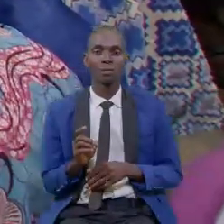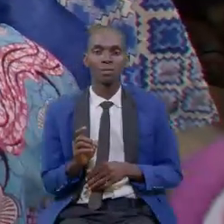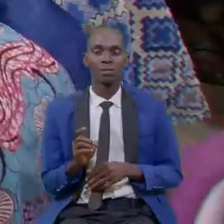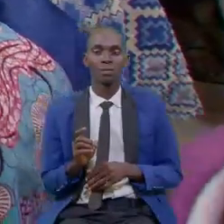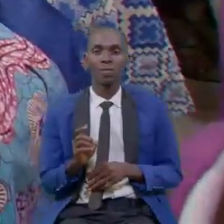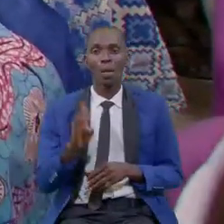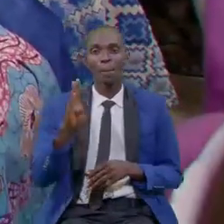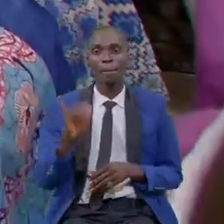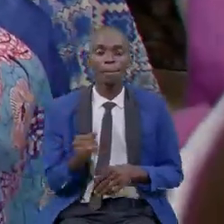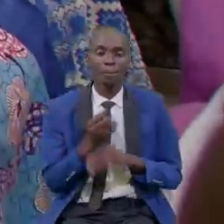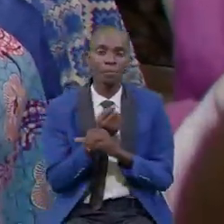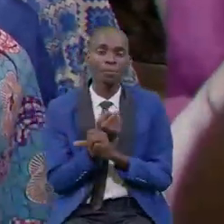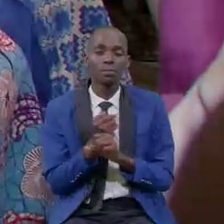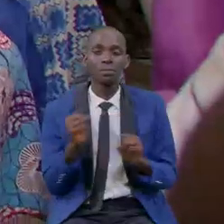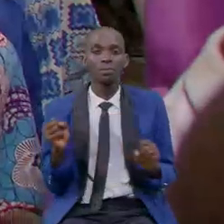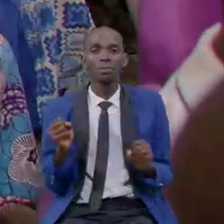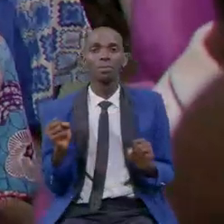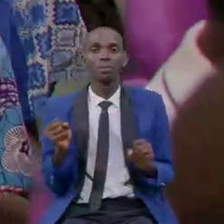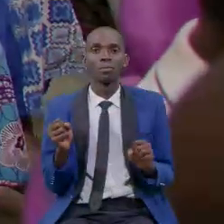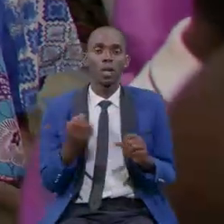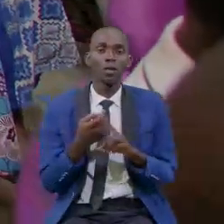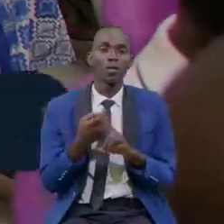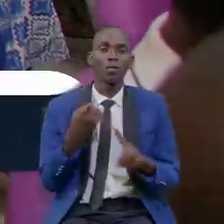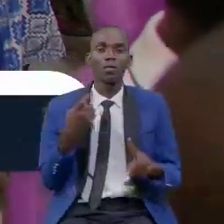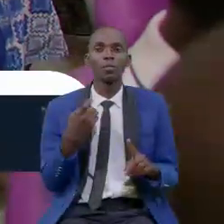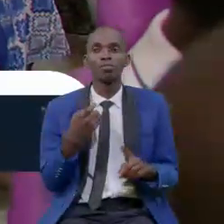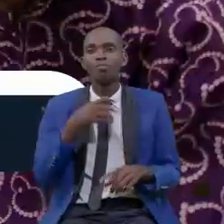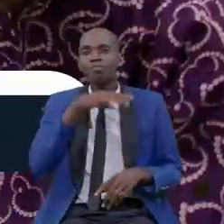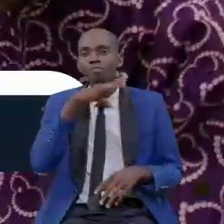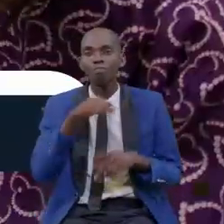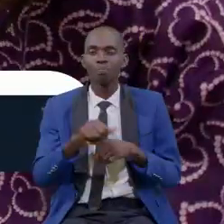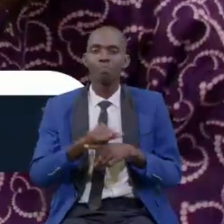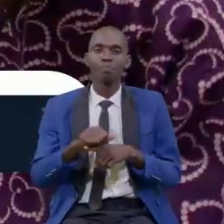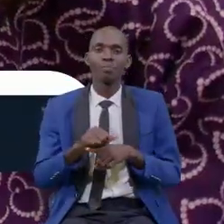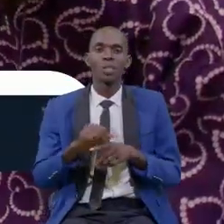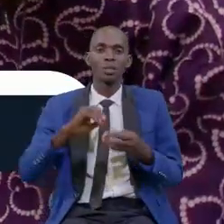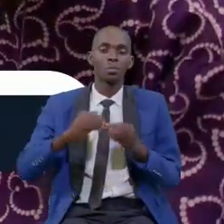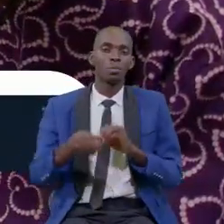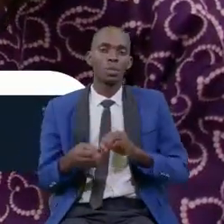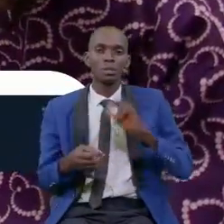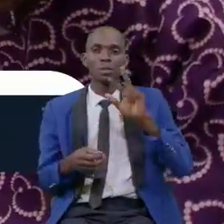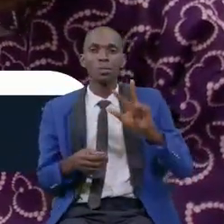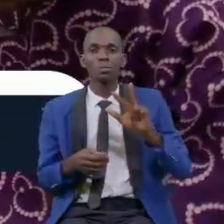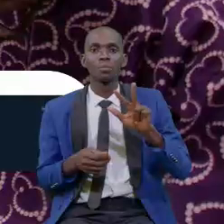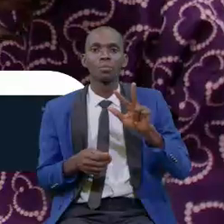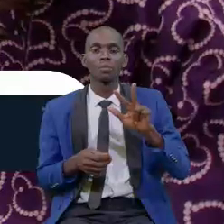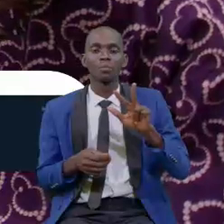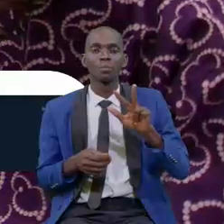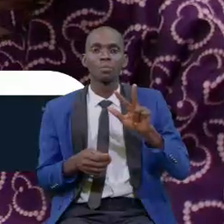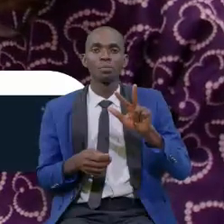separated by justification from filthiness. Then number three